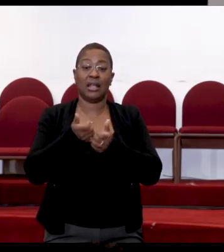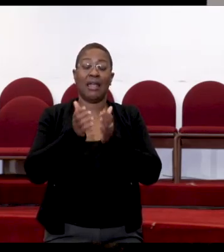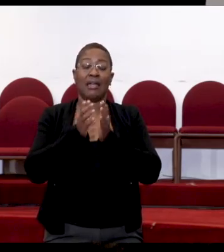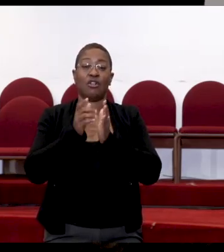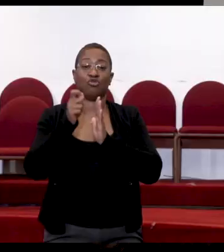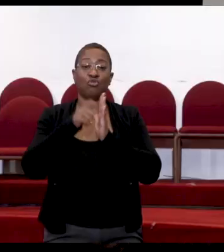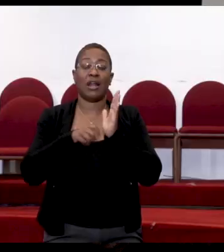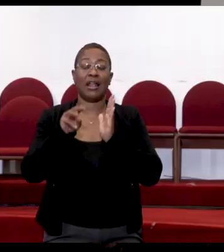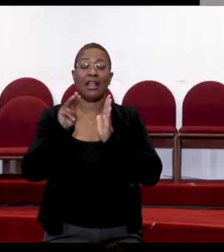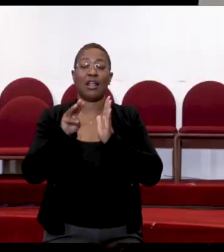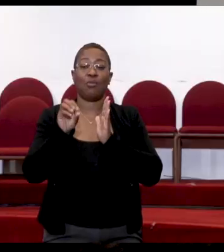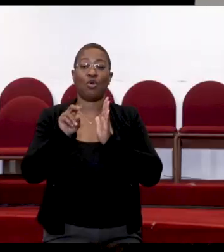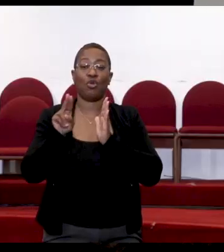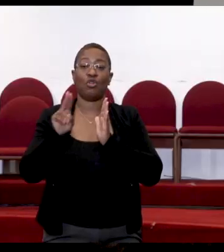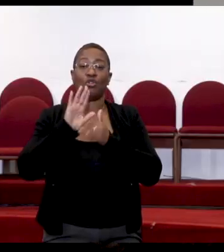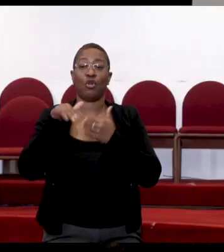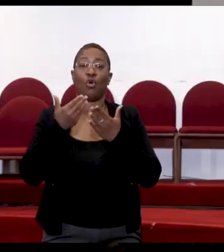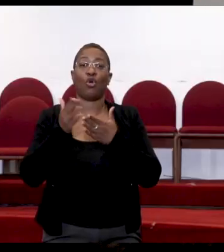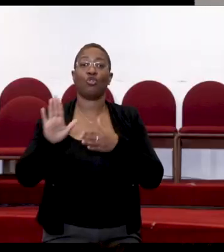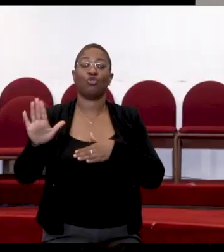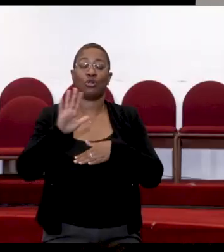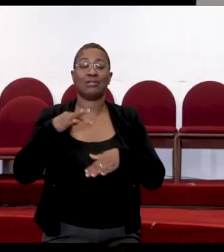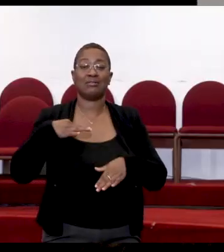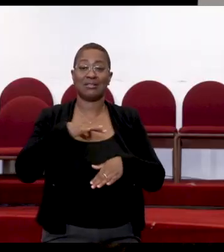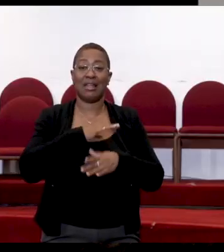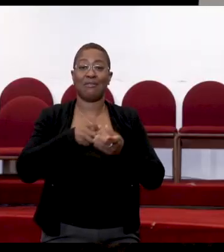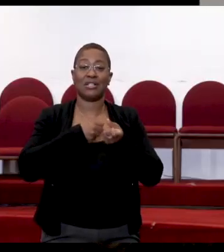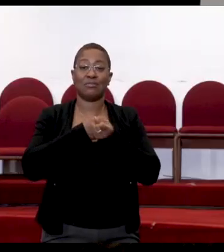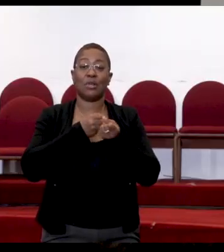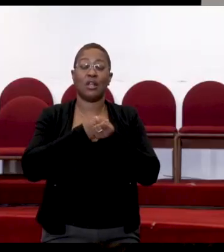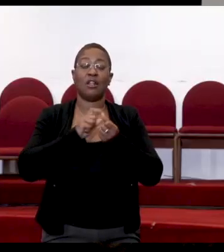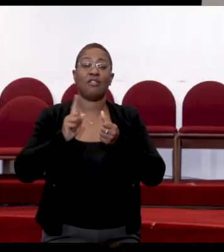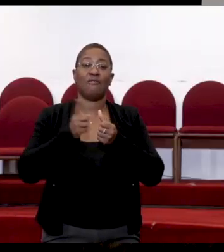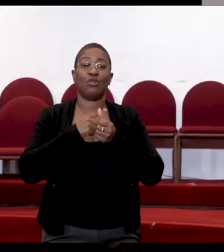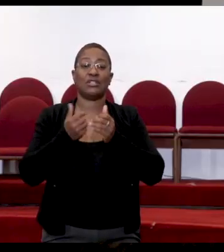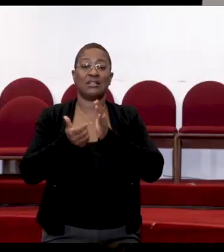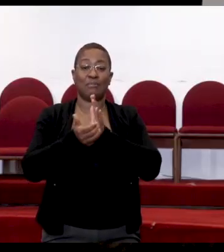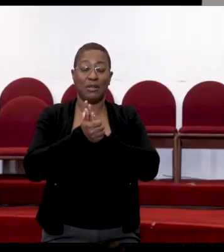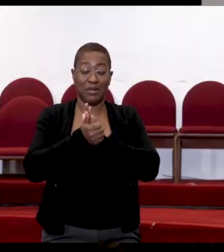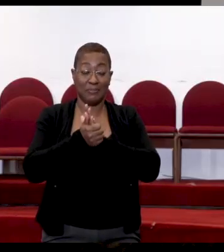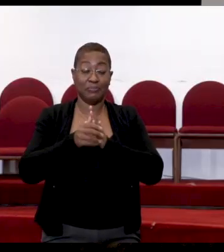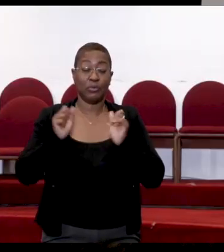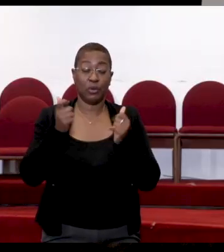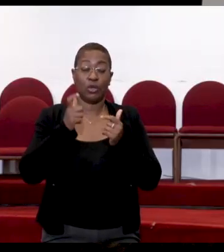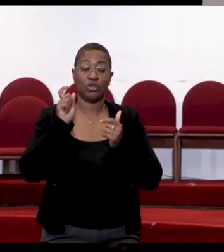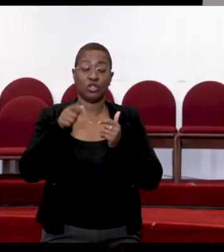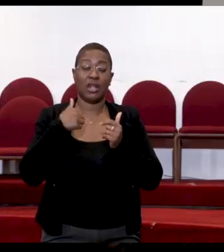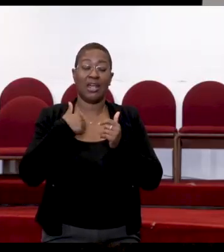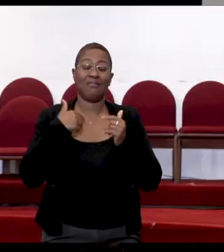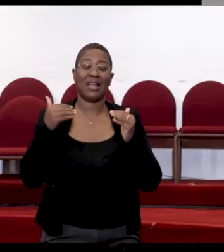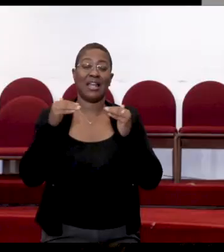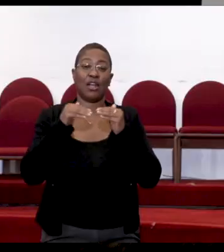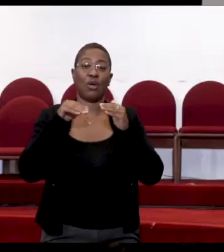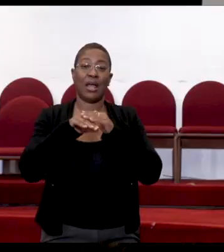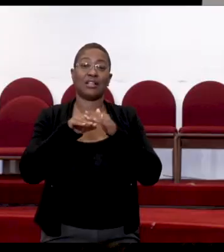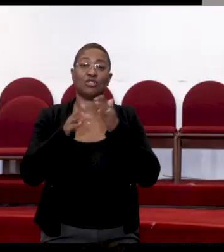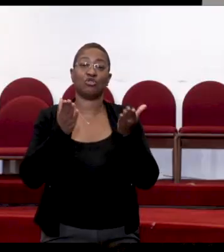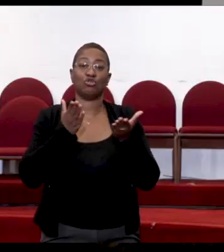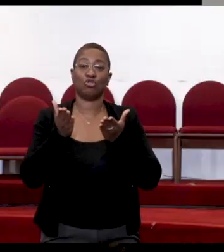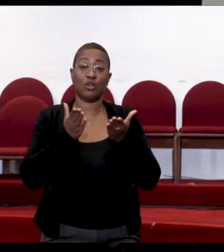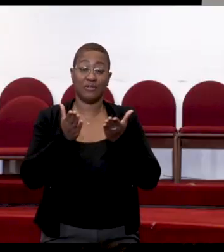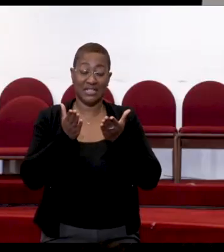MOU to all of your staff supporting the First Amendment. Everyone should have equal access to